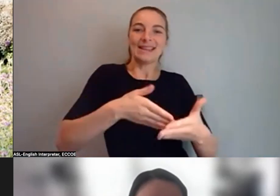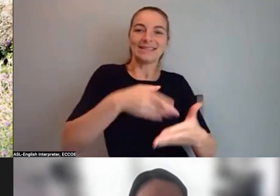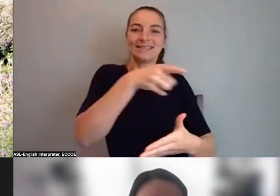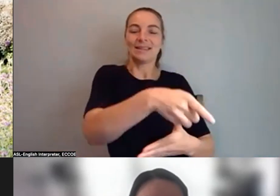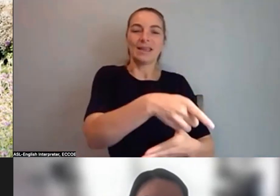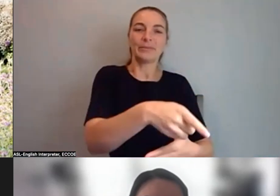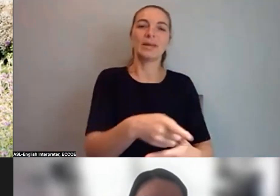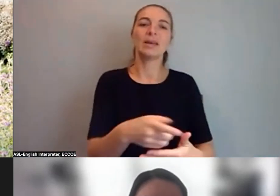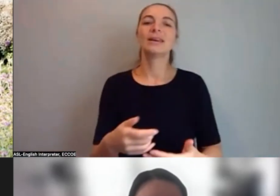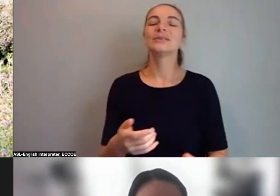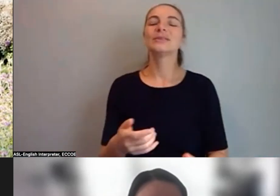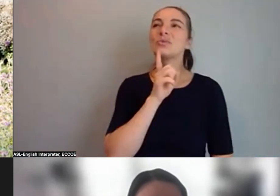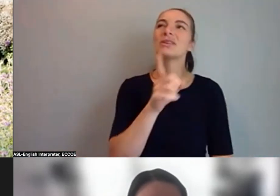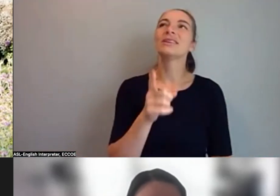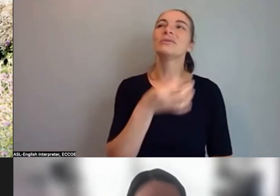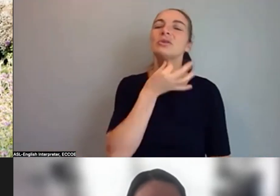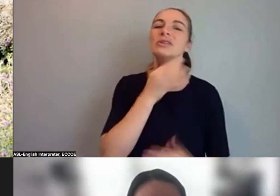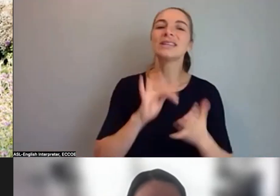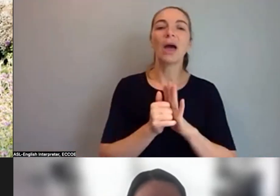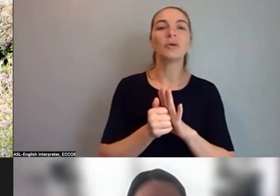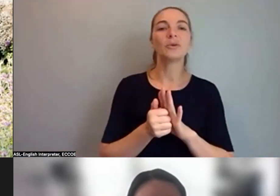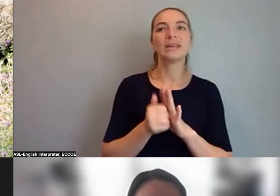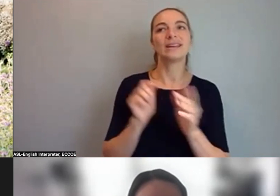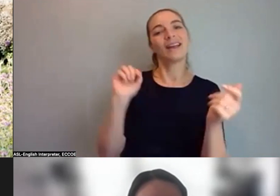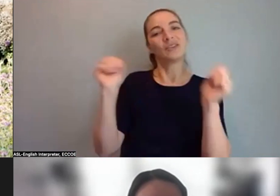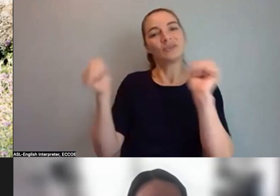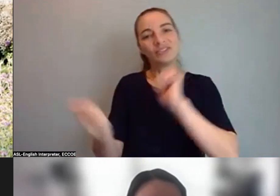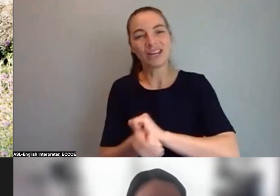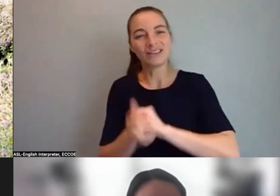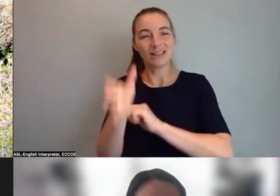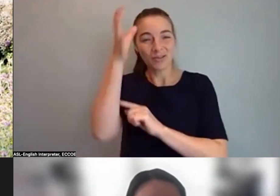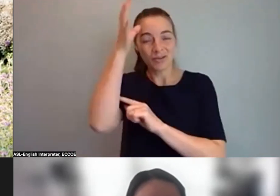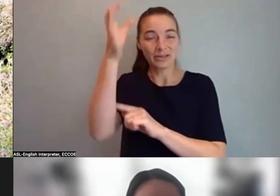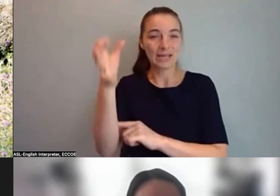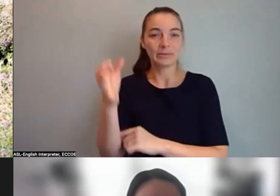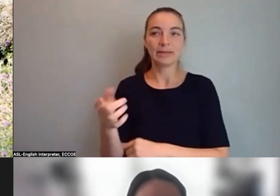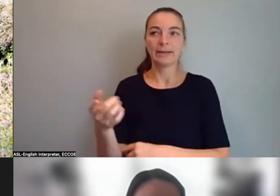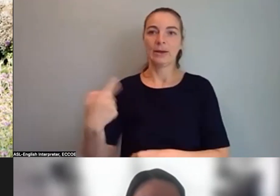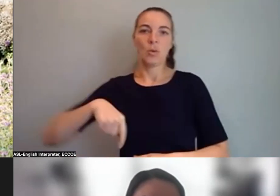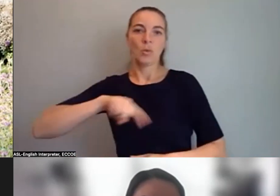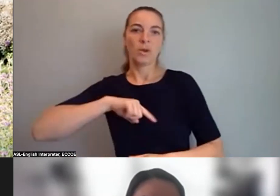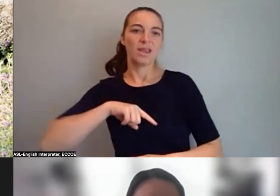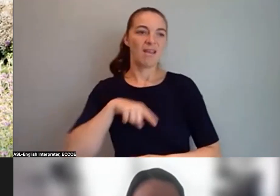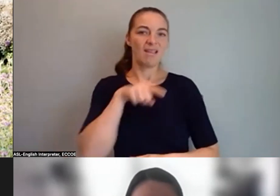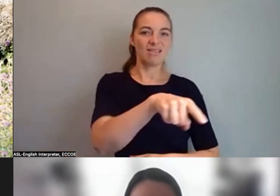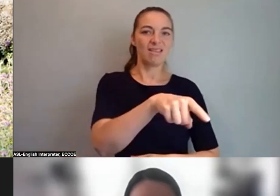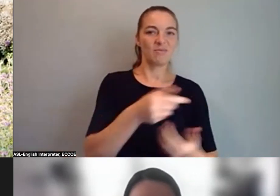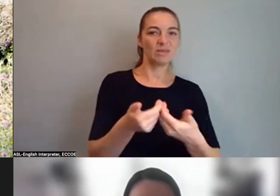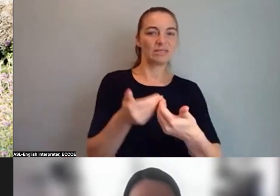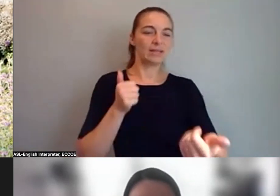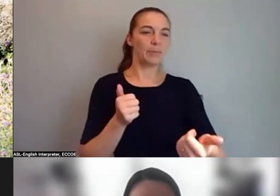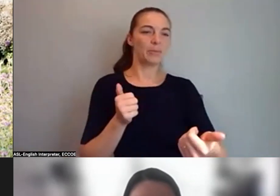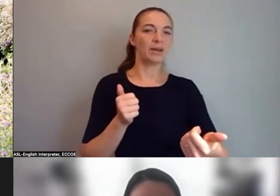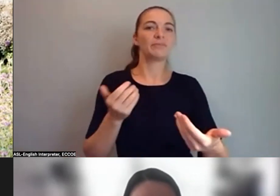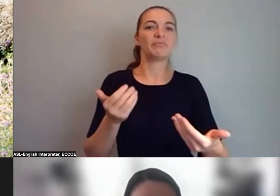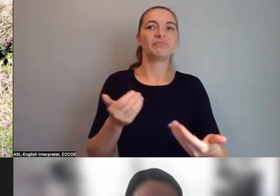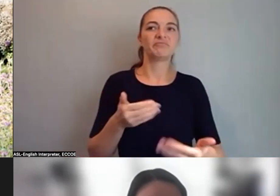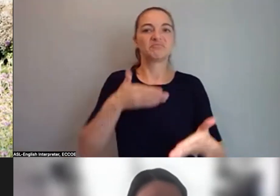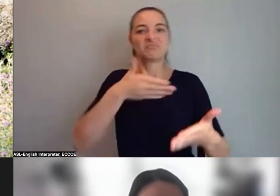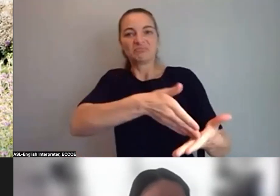it's following up from, I think, the discussion you just said and from your talk that facts seem to not matter anymore. And this person is asking,